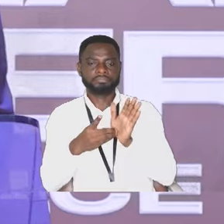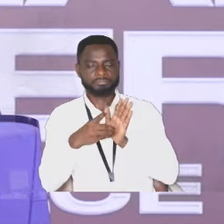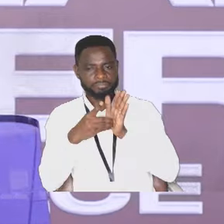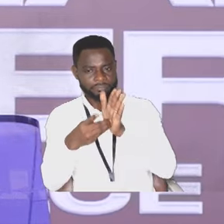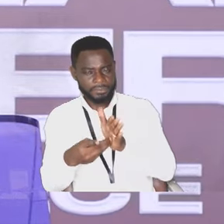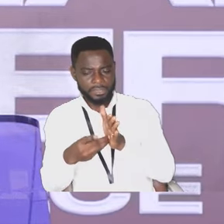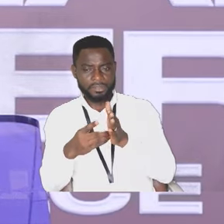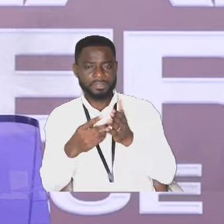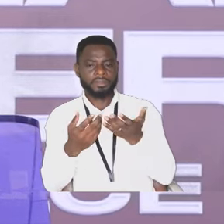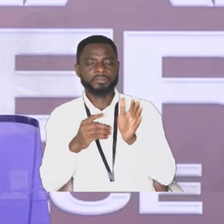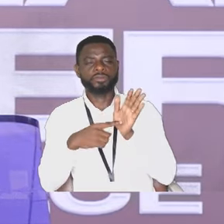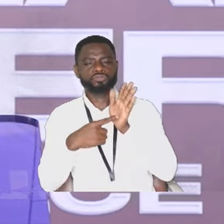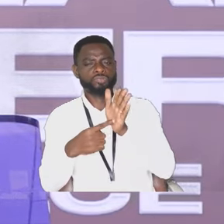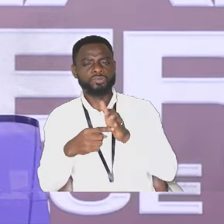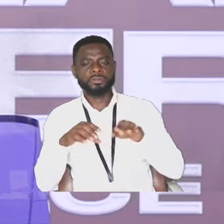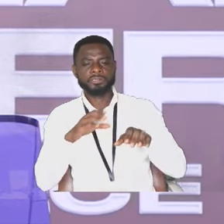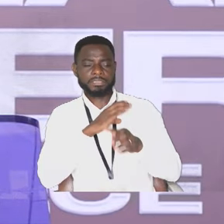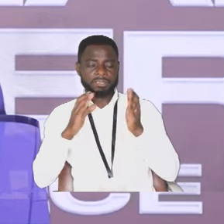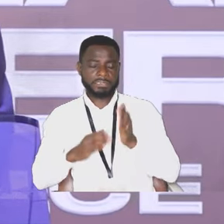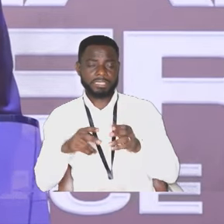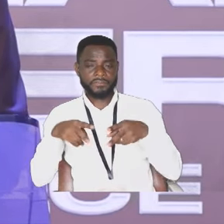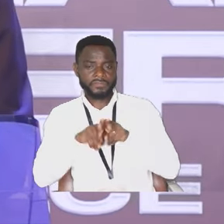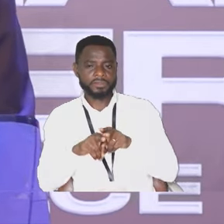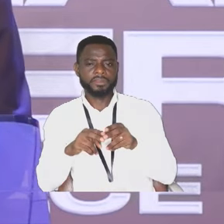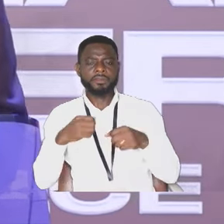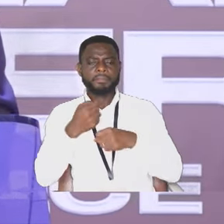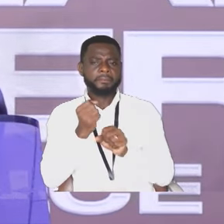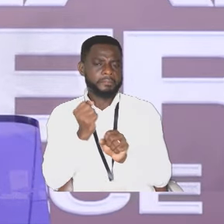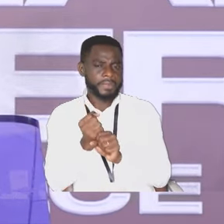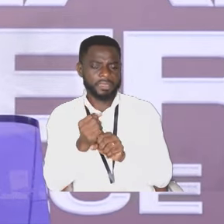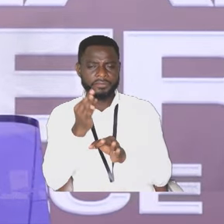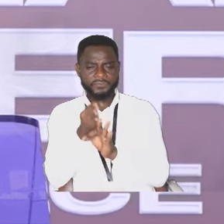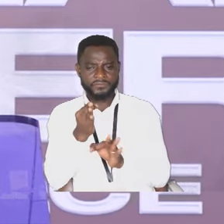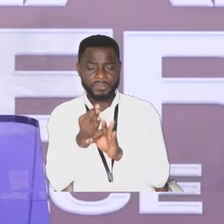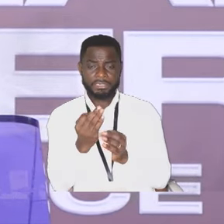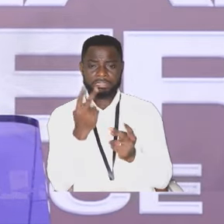values through acts of service and charity, making faith visible in